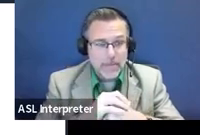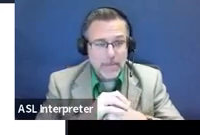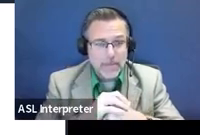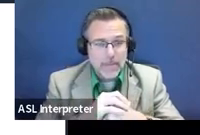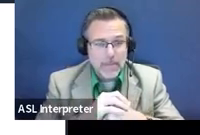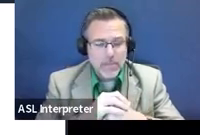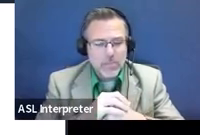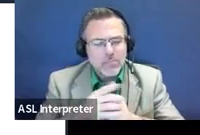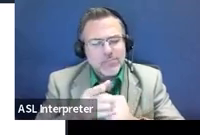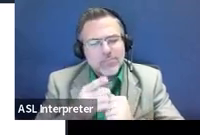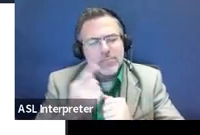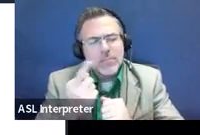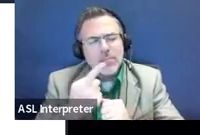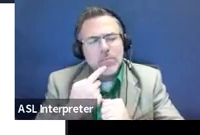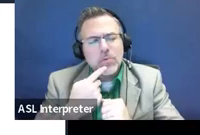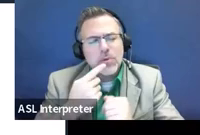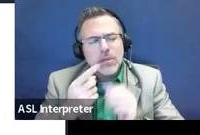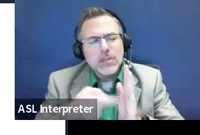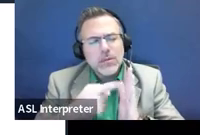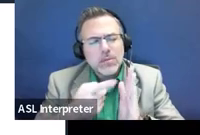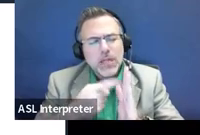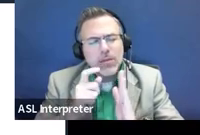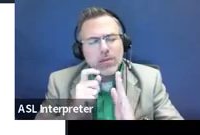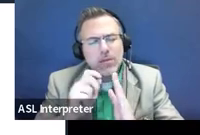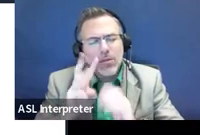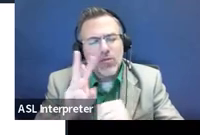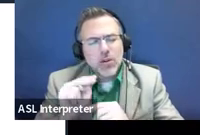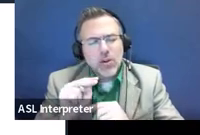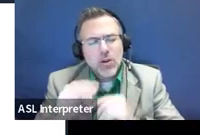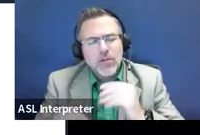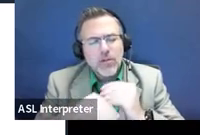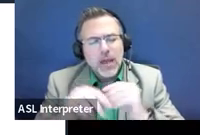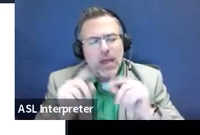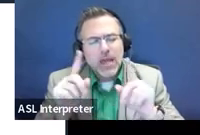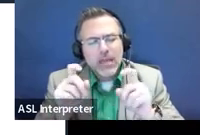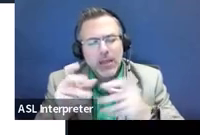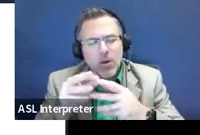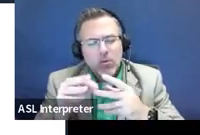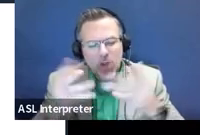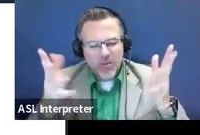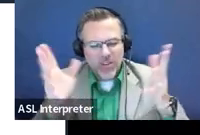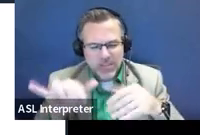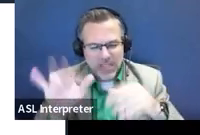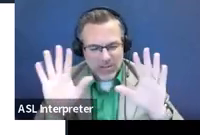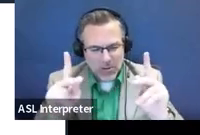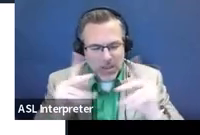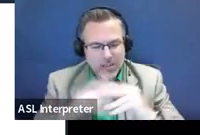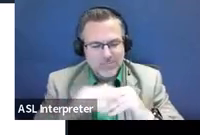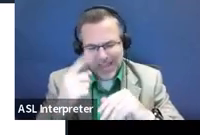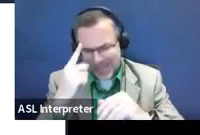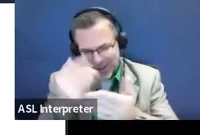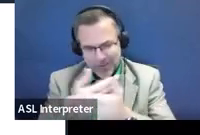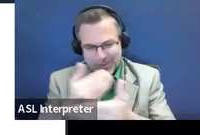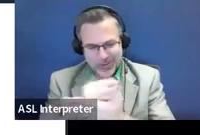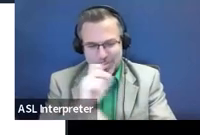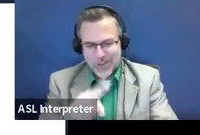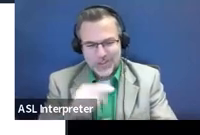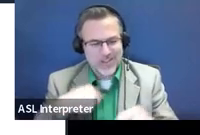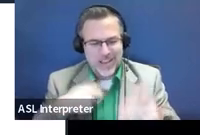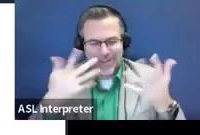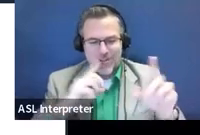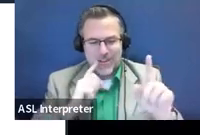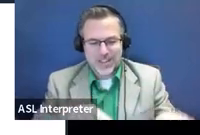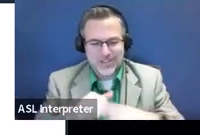There are times such as a written notice for adding testing options. Oh, no, I already did that. Just kidding. Thought that was a new question. I already answered